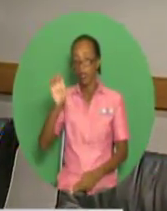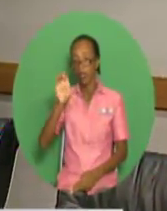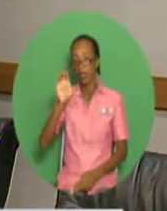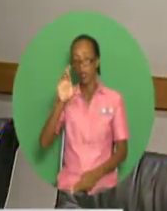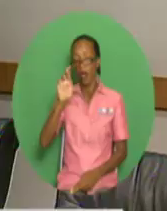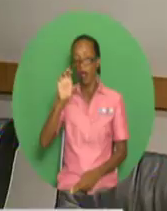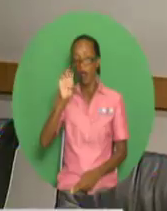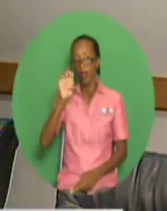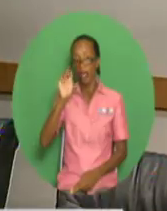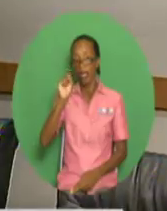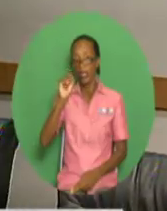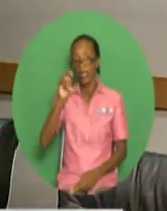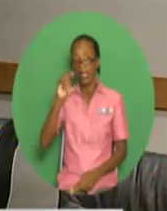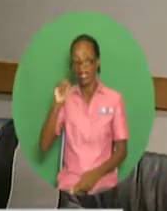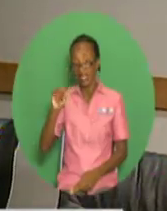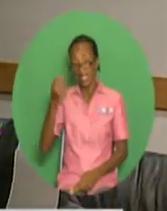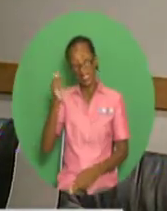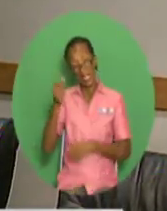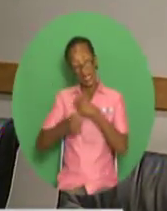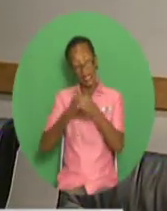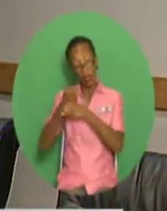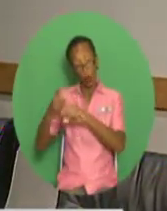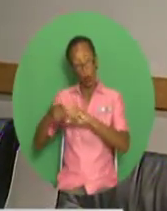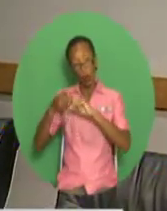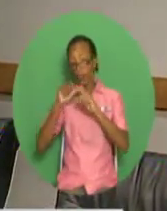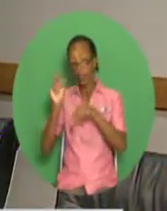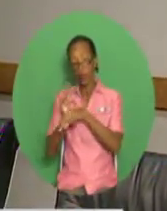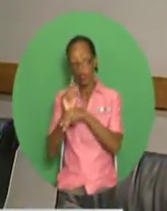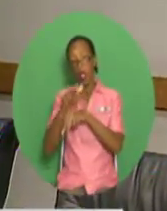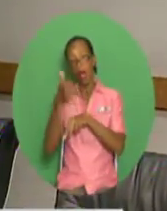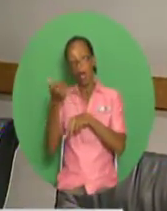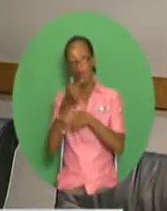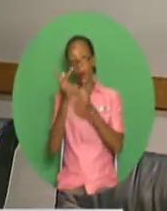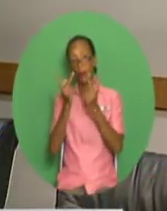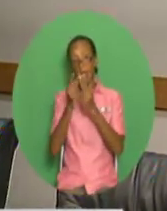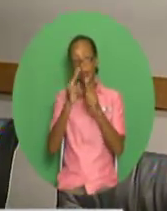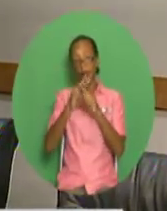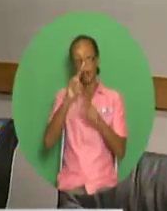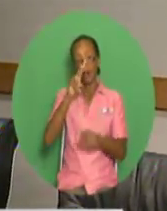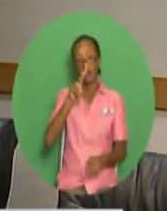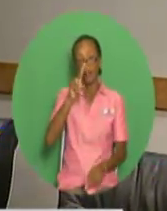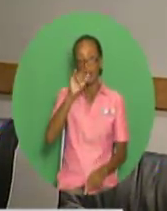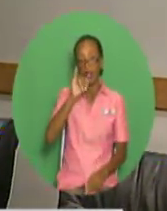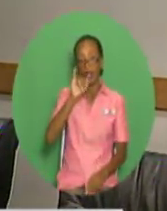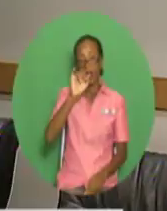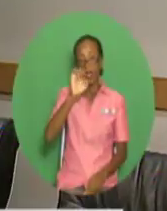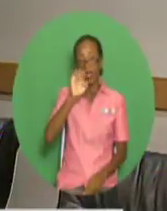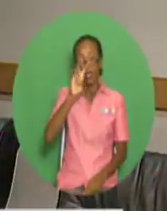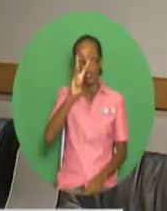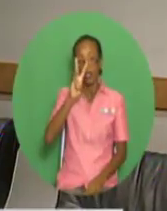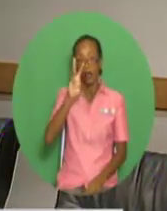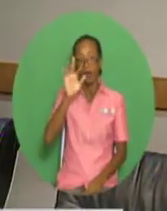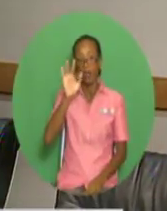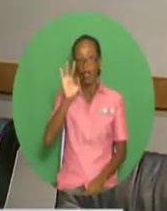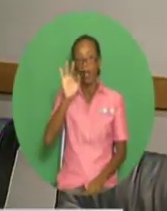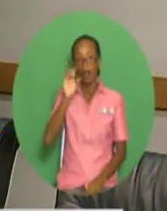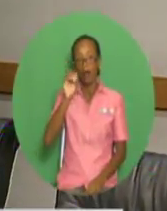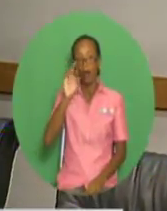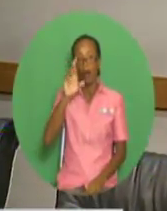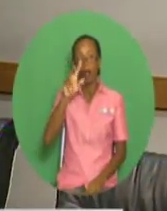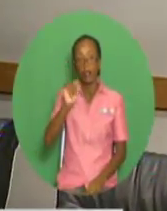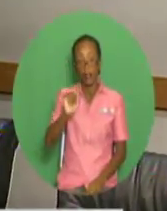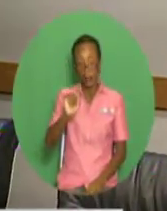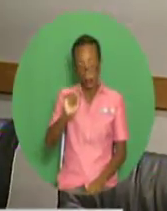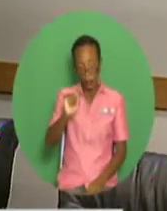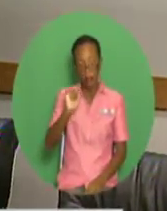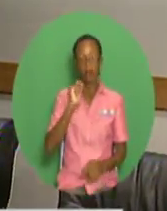for 10 years as well. And also View Fort, which is on the border of the Member of Parliament for Port